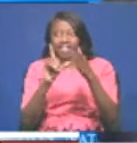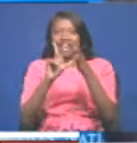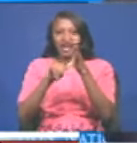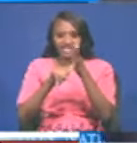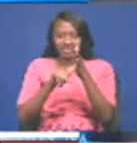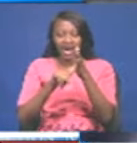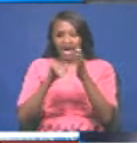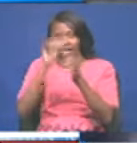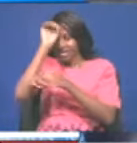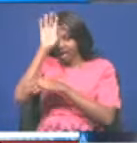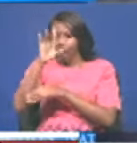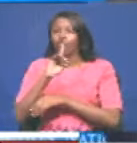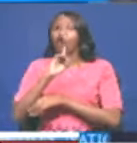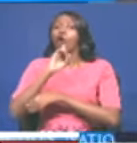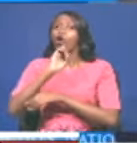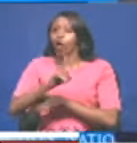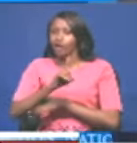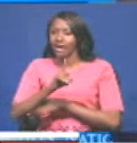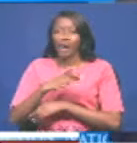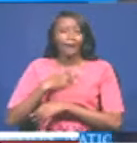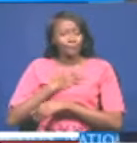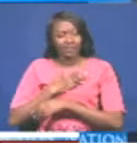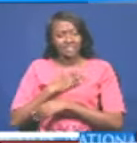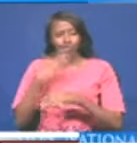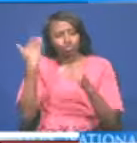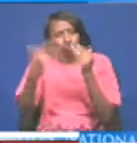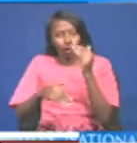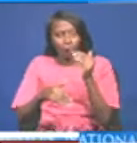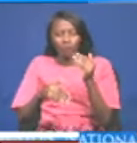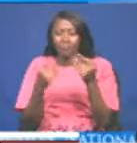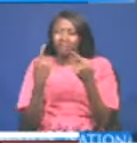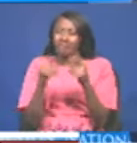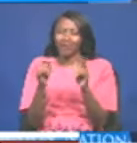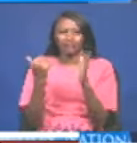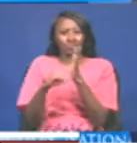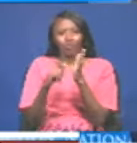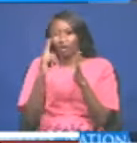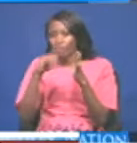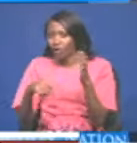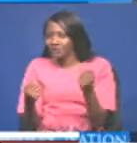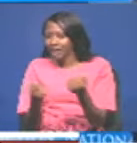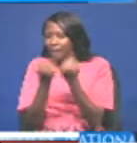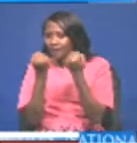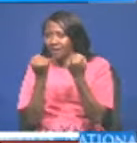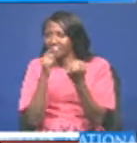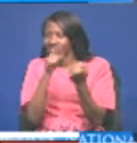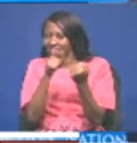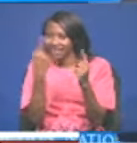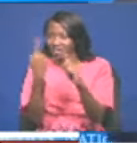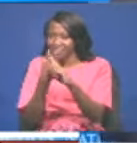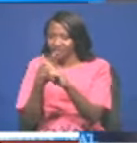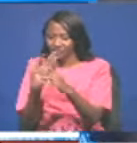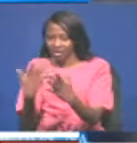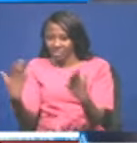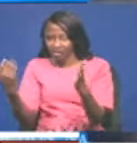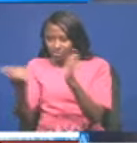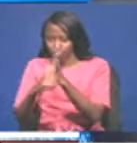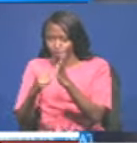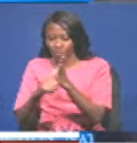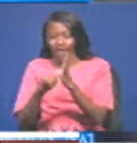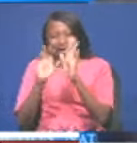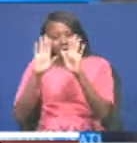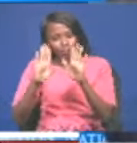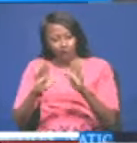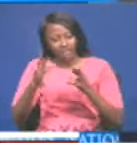enforcement order. But in between, what are the gaps? So those are some of the things we are saying. Let's streamline the relationships.